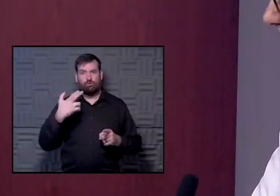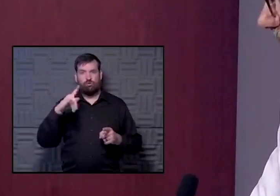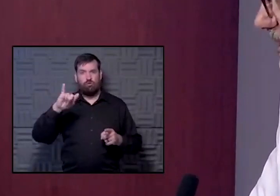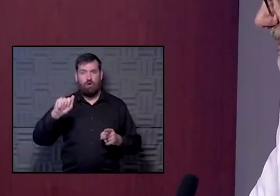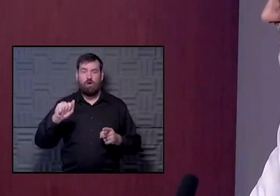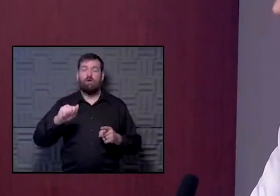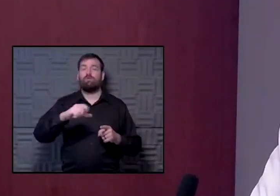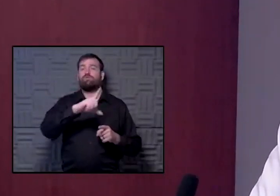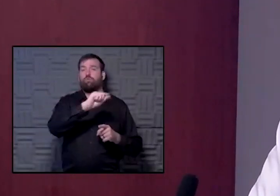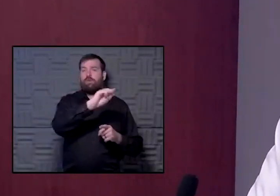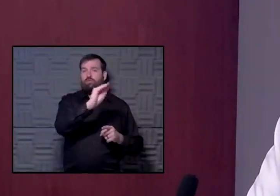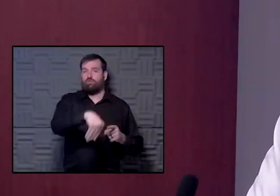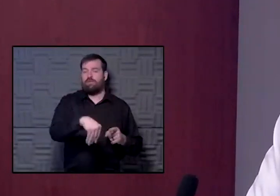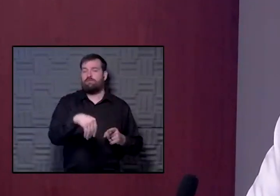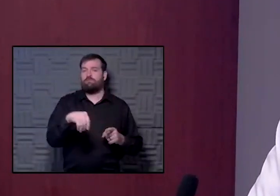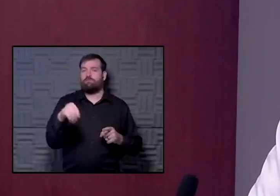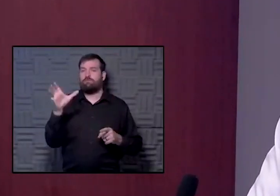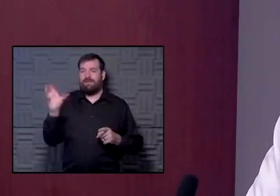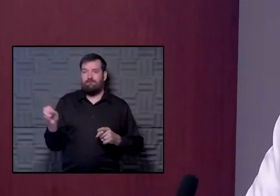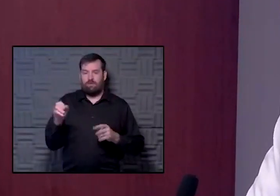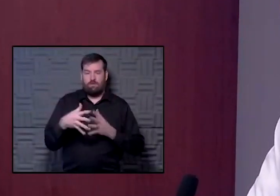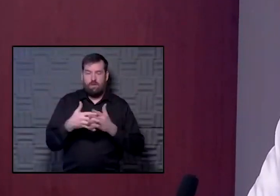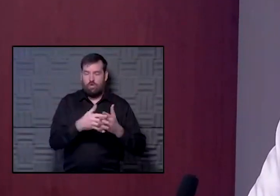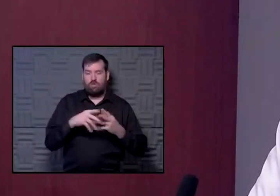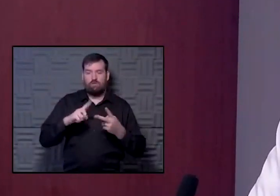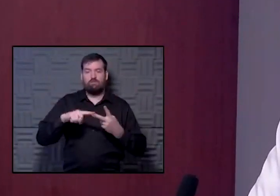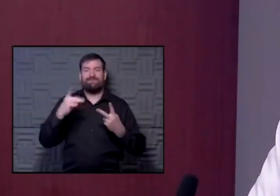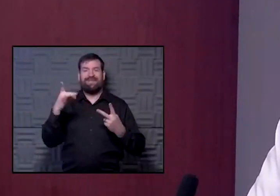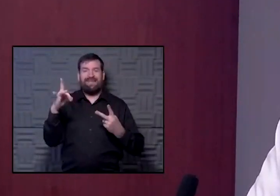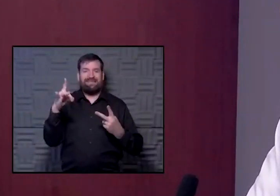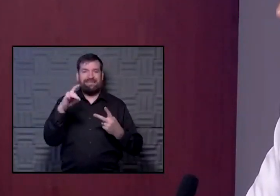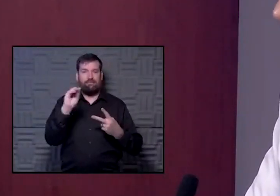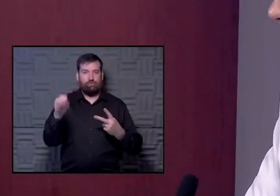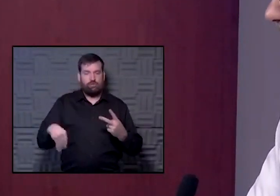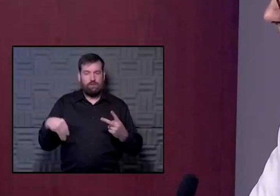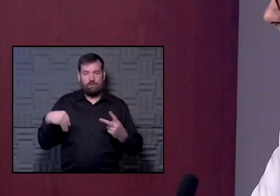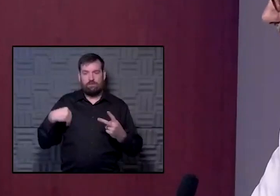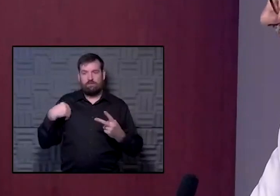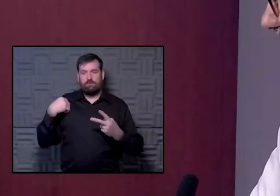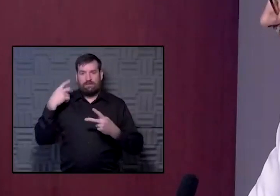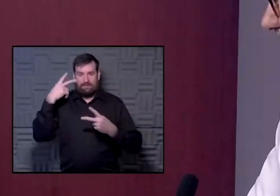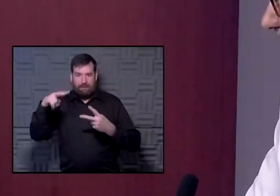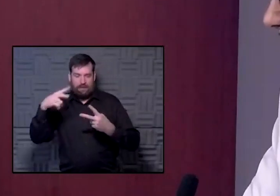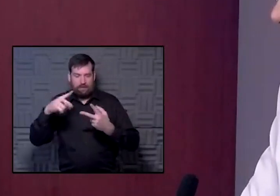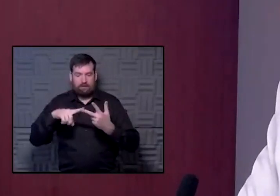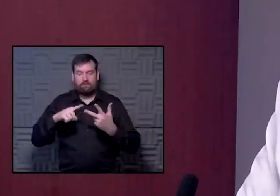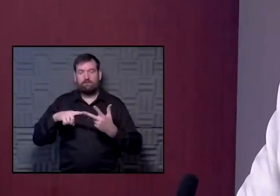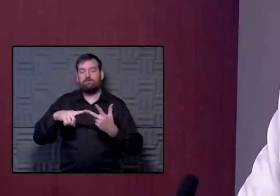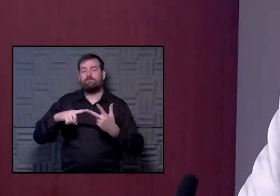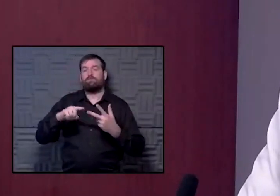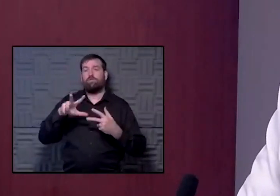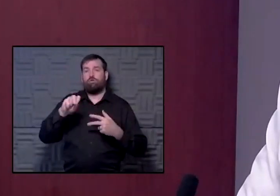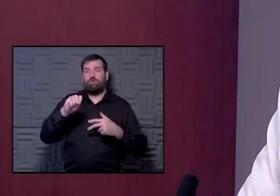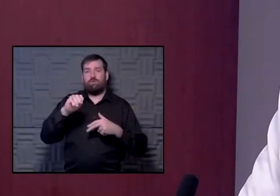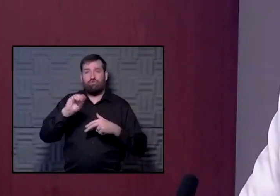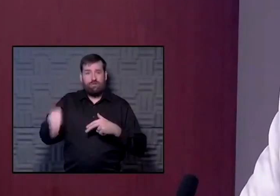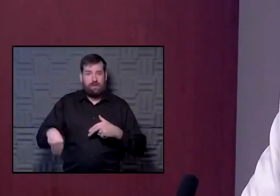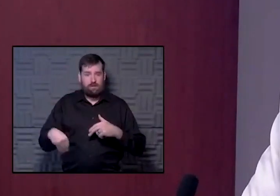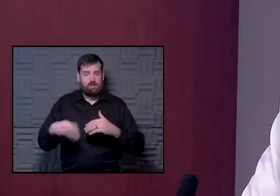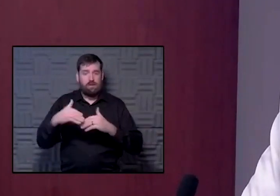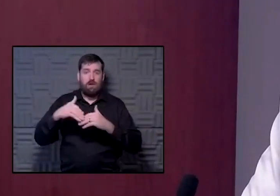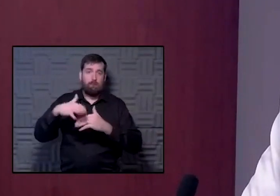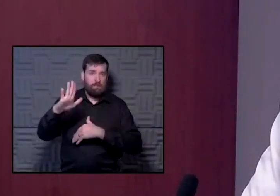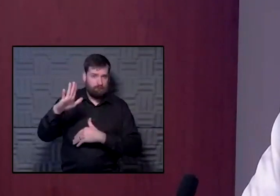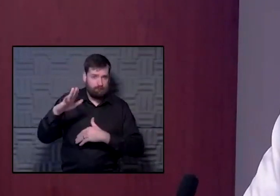20% African Americans. We enrolled 18% Hispanics. 30% were over age 65. So we're